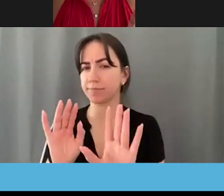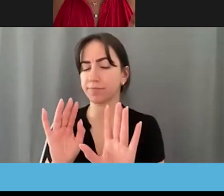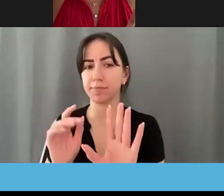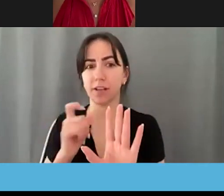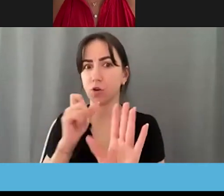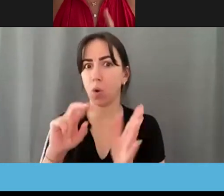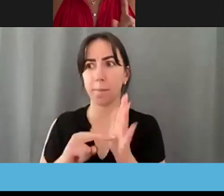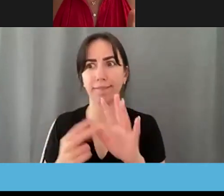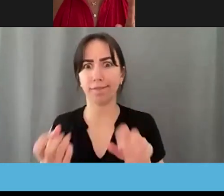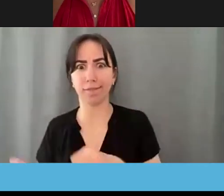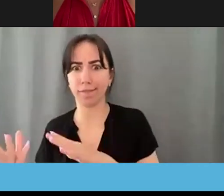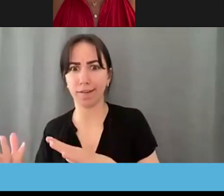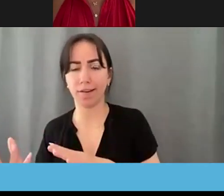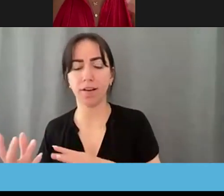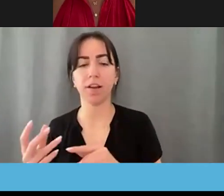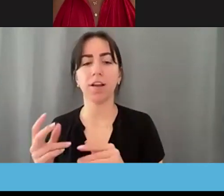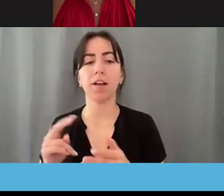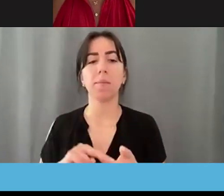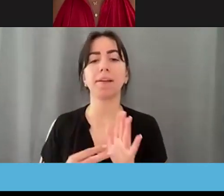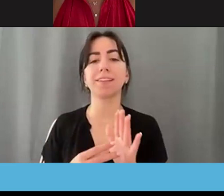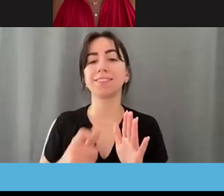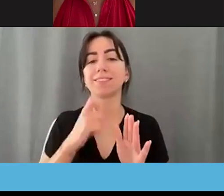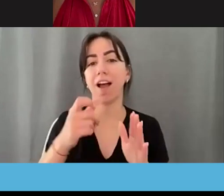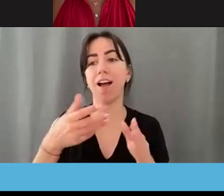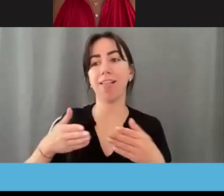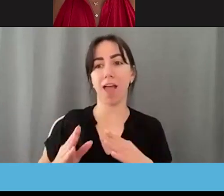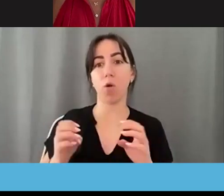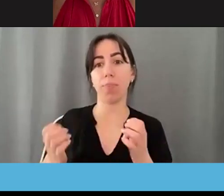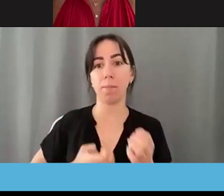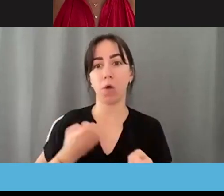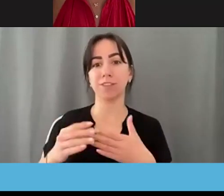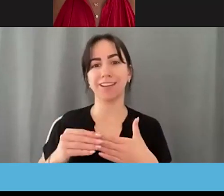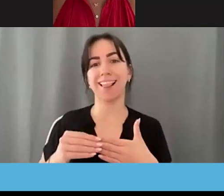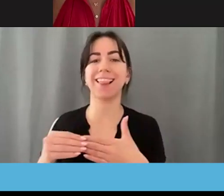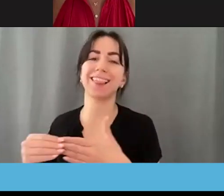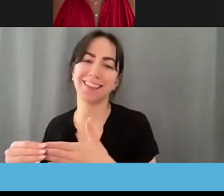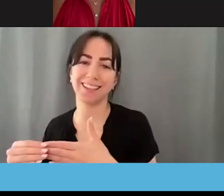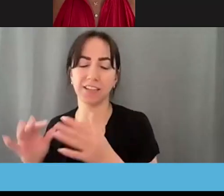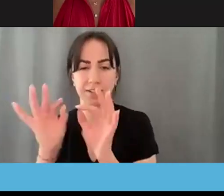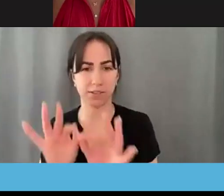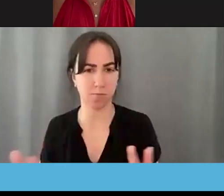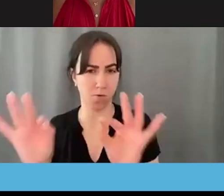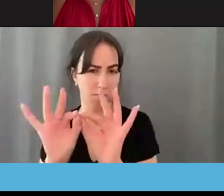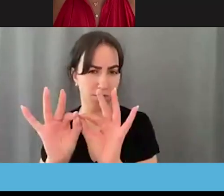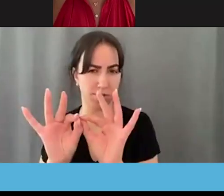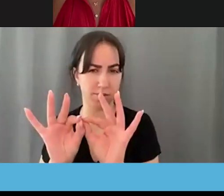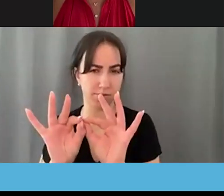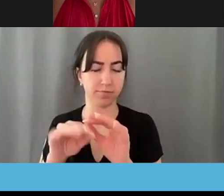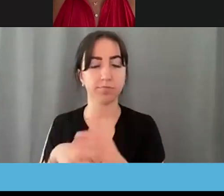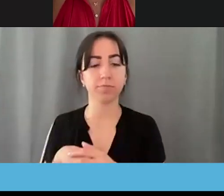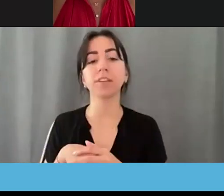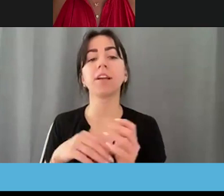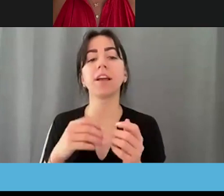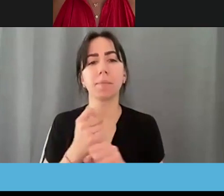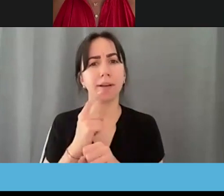mean taking them out of it. Not letting our emotions lead is very important. And truly going in knowing